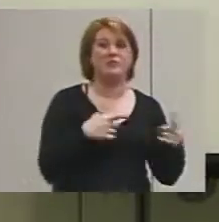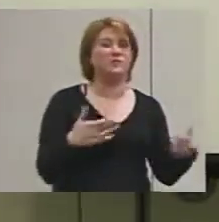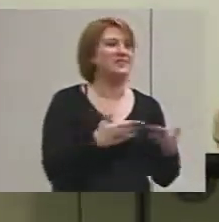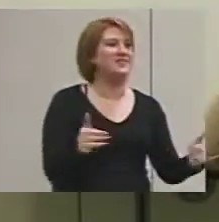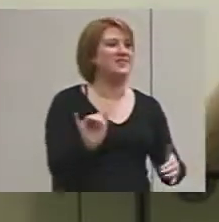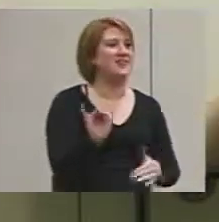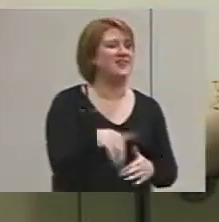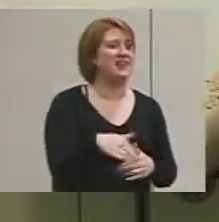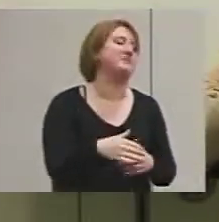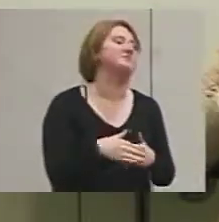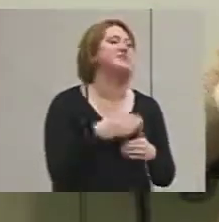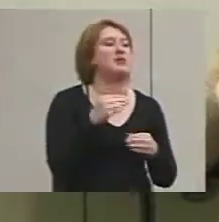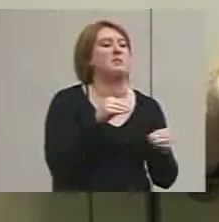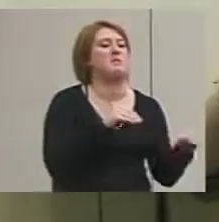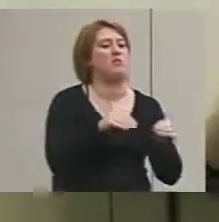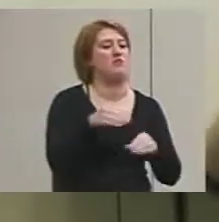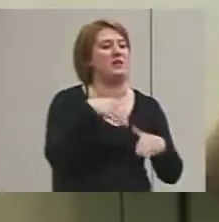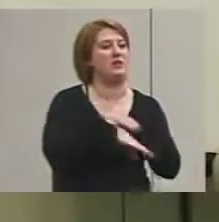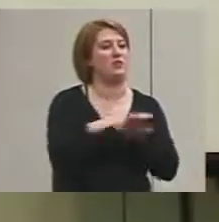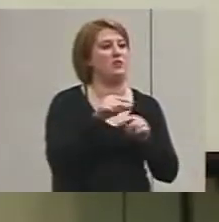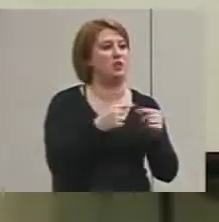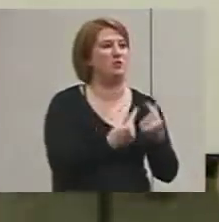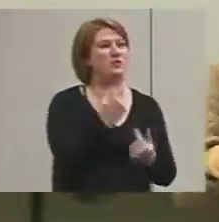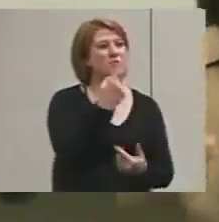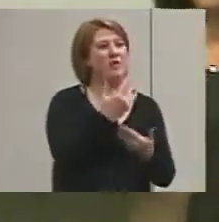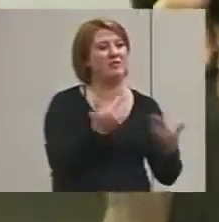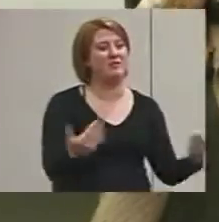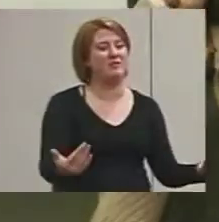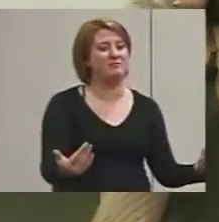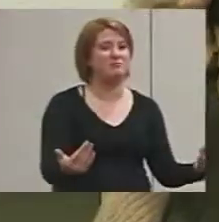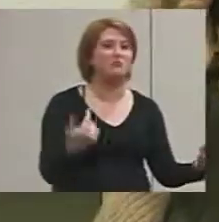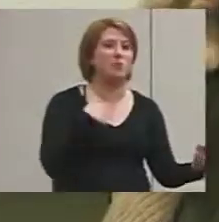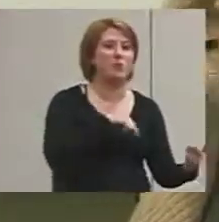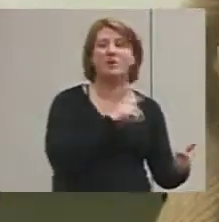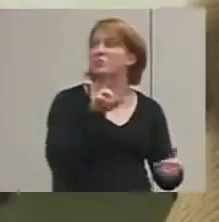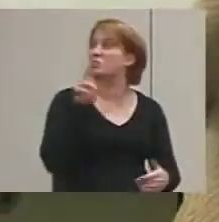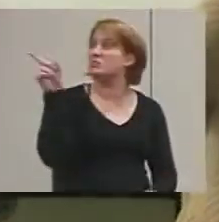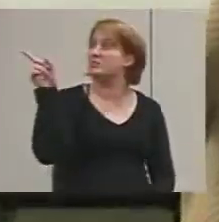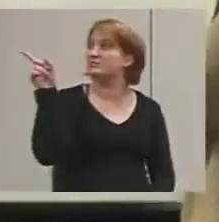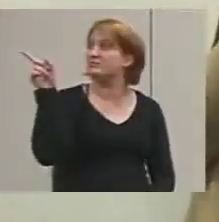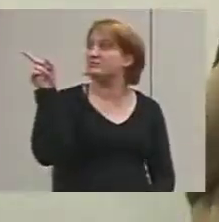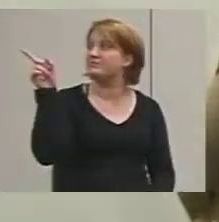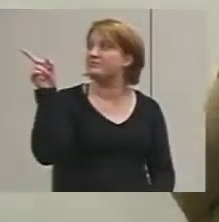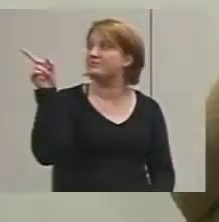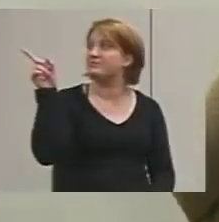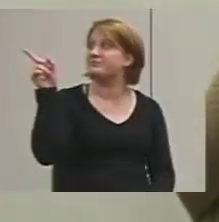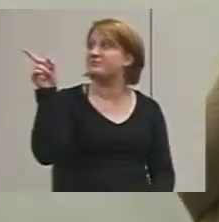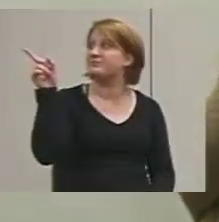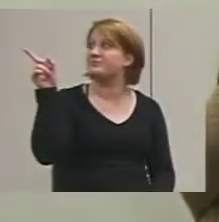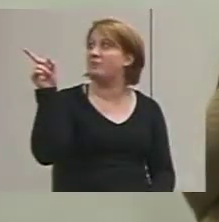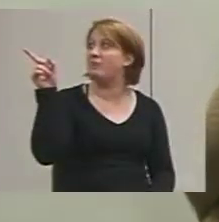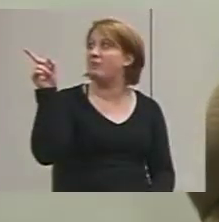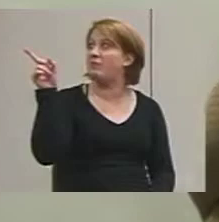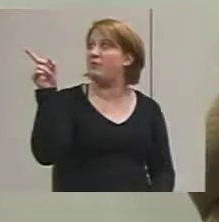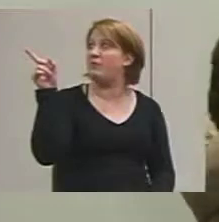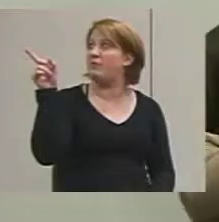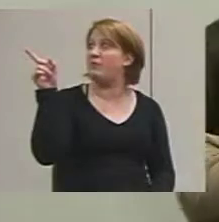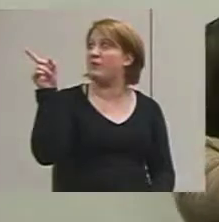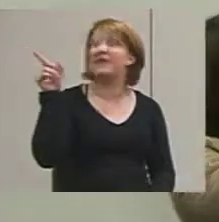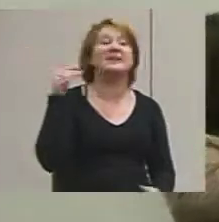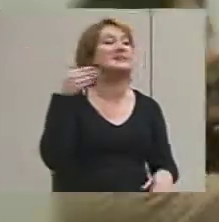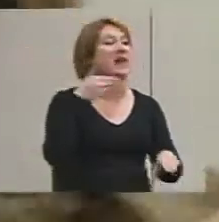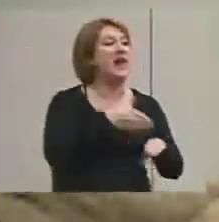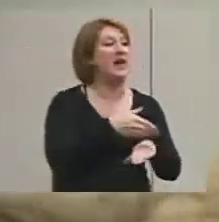able to move back up into the group. So this is just one thing that we've used with him. It's actually just this half. So he's at the group